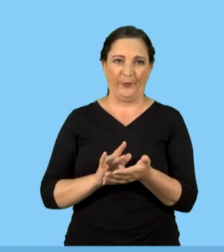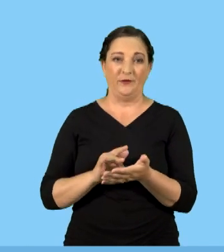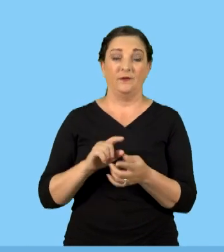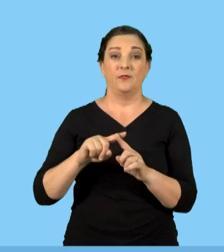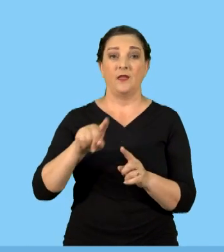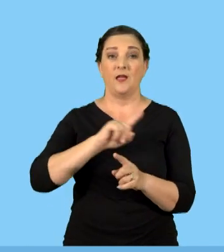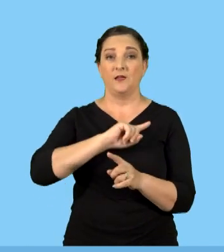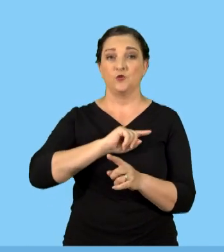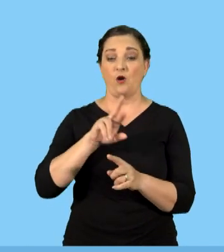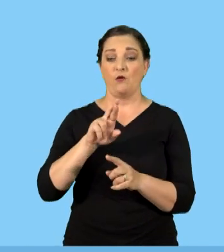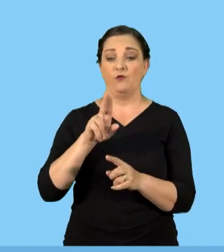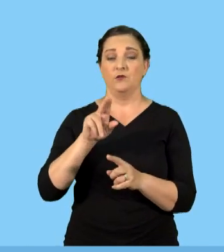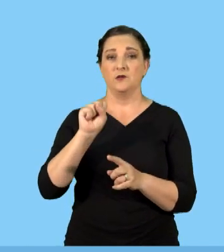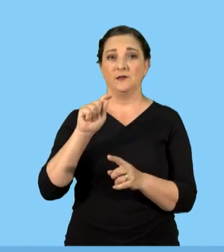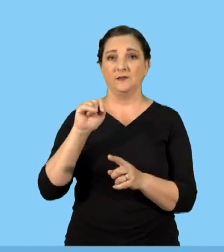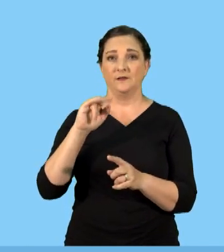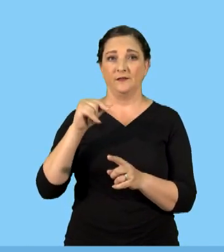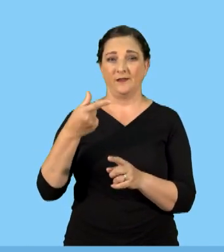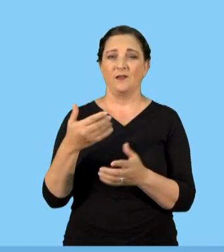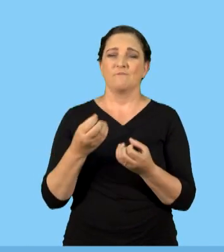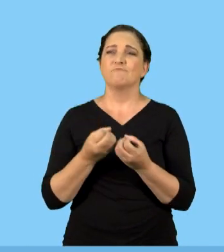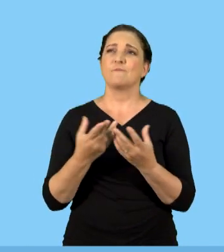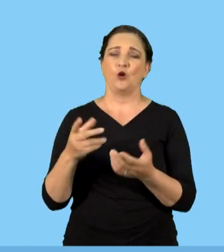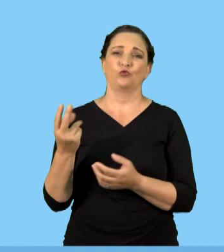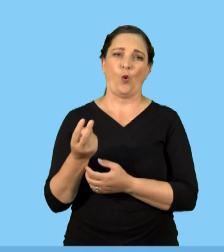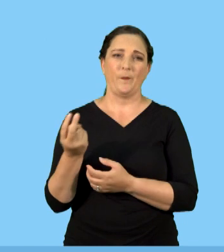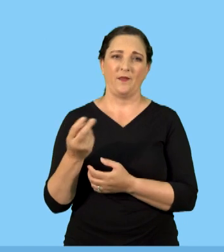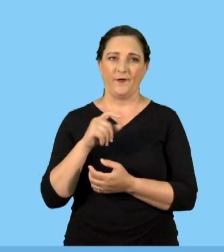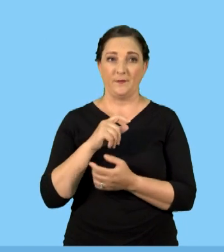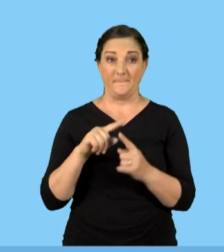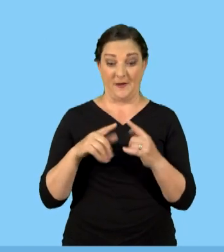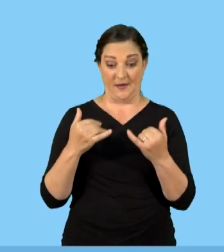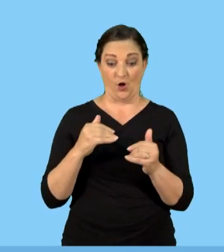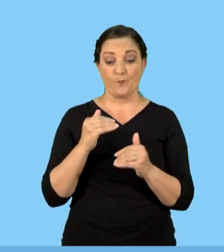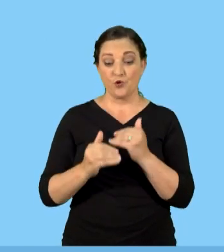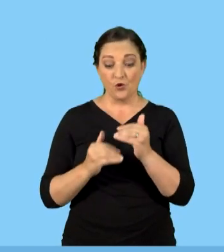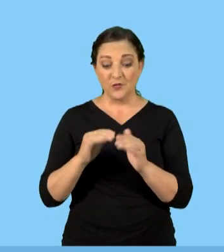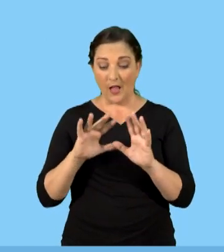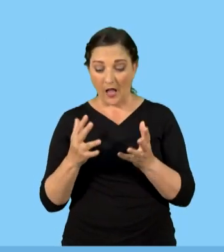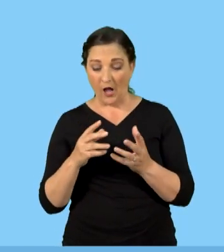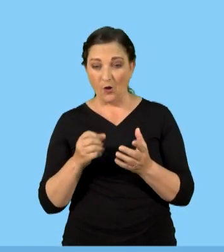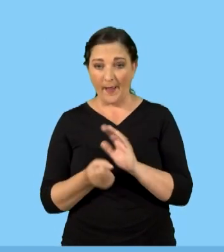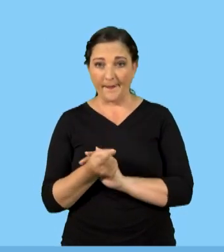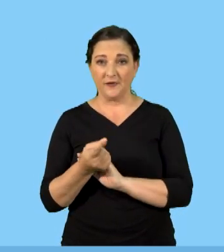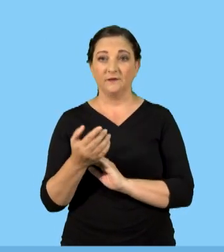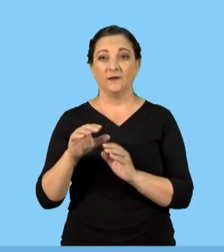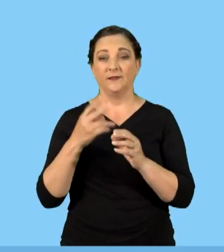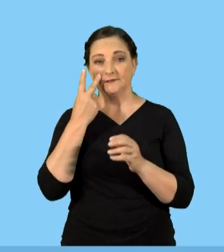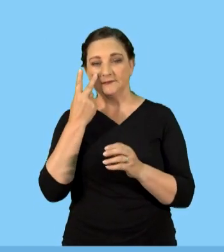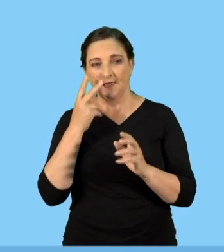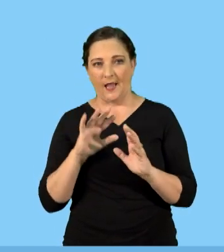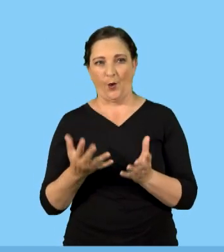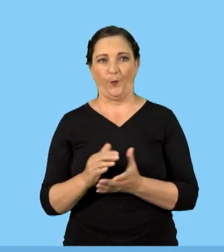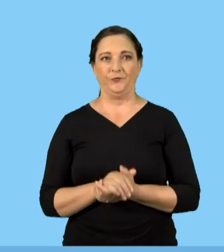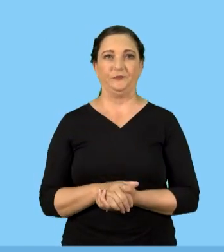chemical reactions. The rusting of iron is the most common form of corrosion. So now let's break down the process of rust and